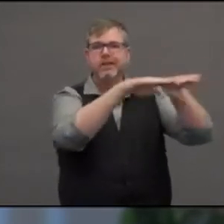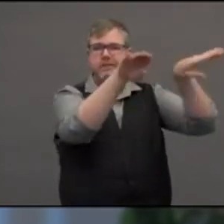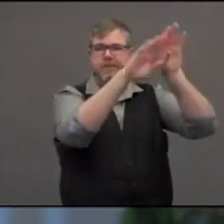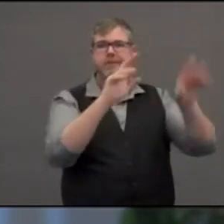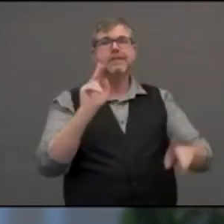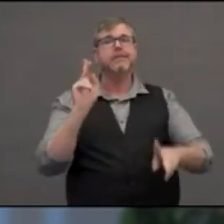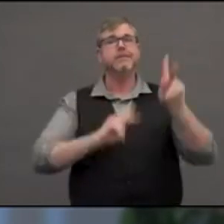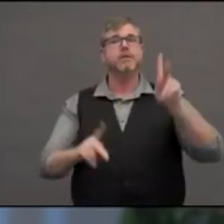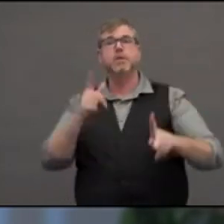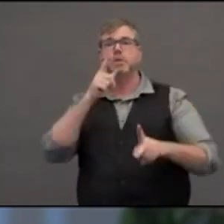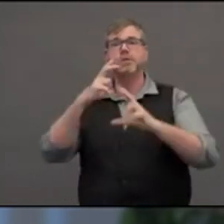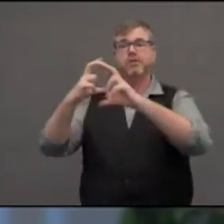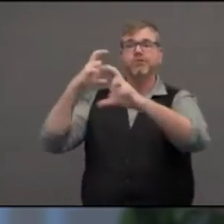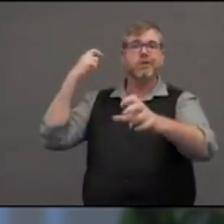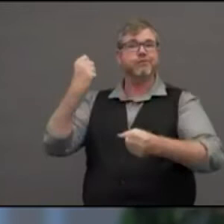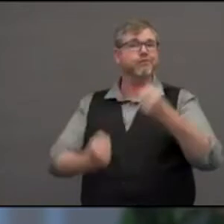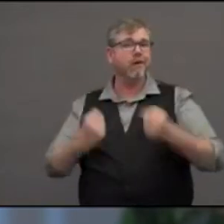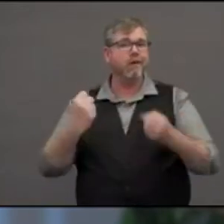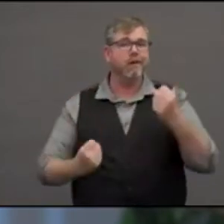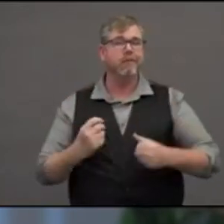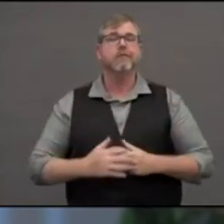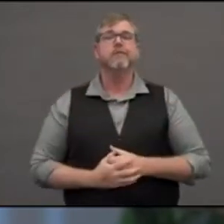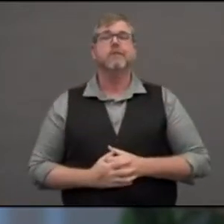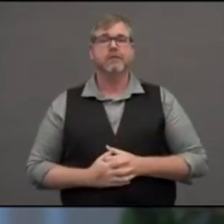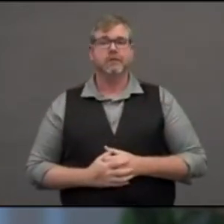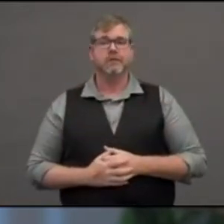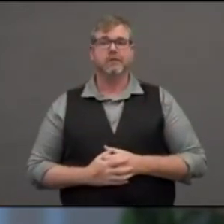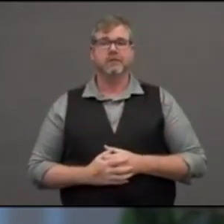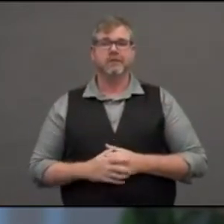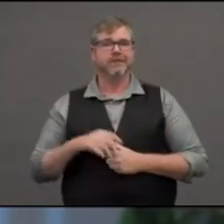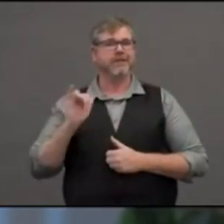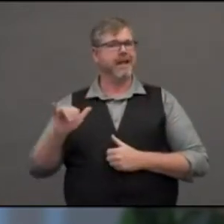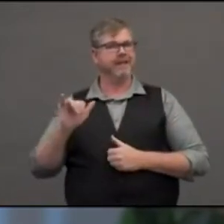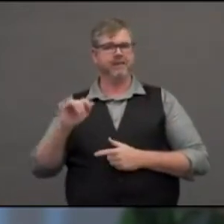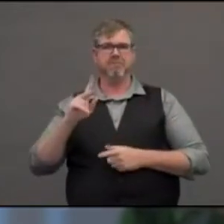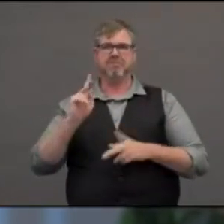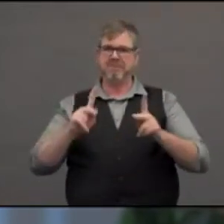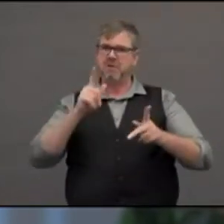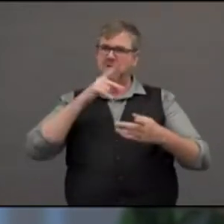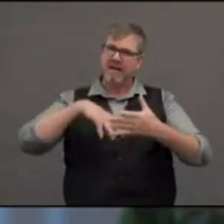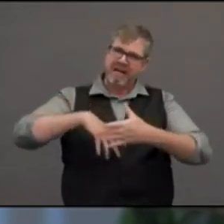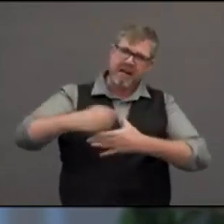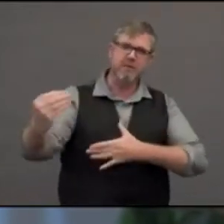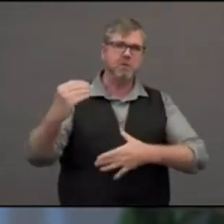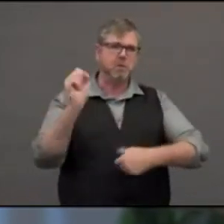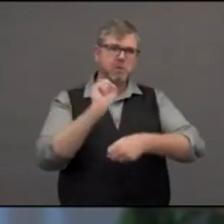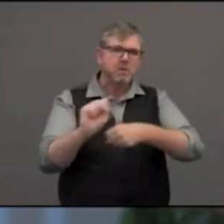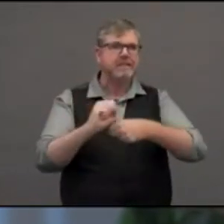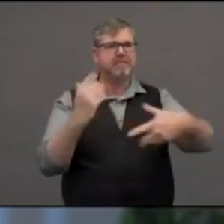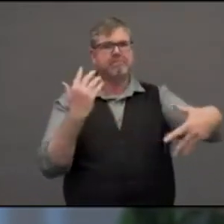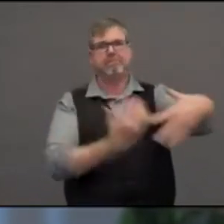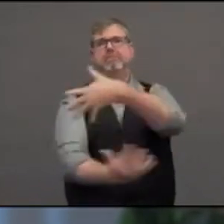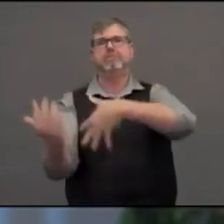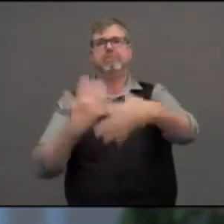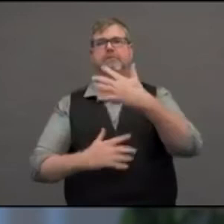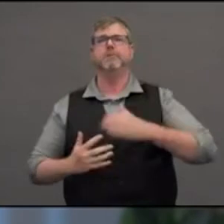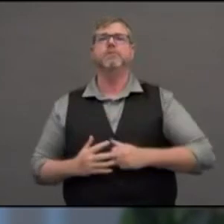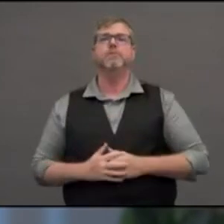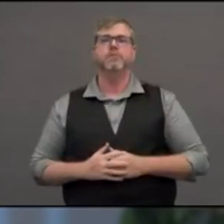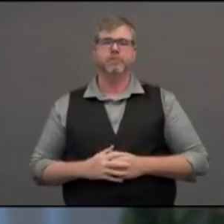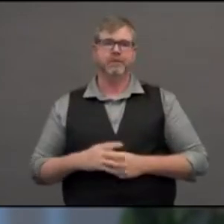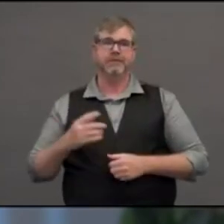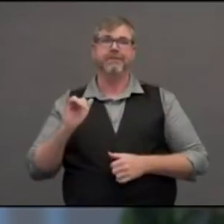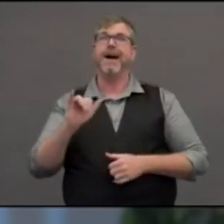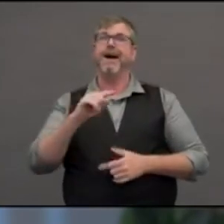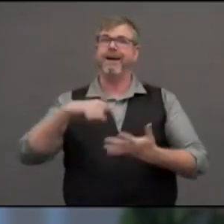restaurants. Those are frontline. They frontline facing us in the community. And they put themselves at higher risk every day